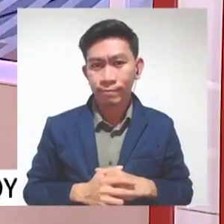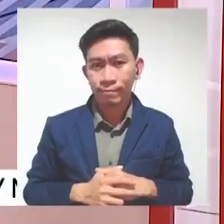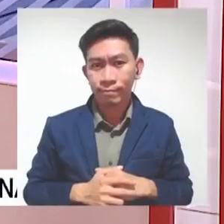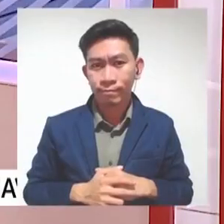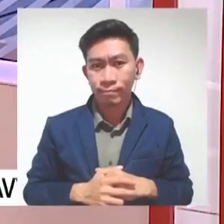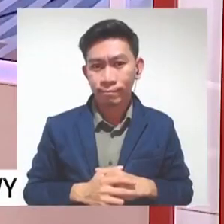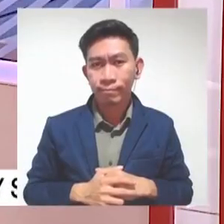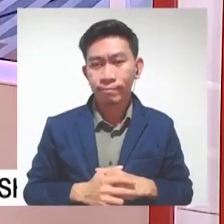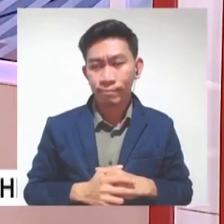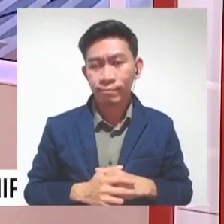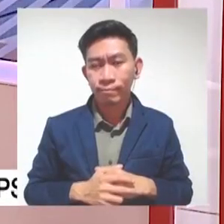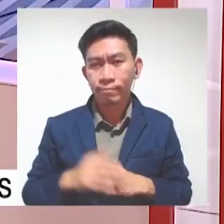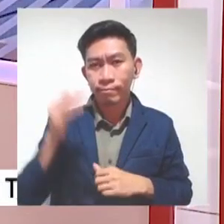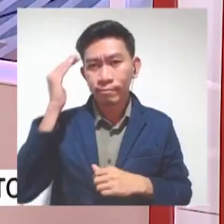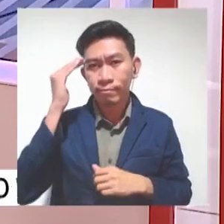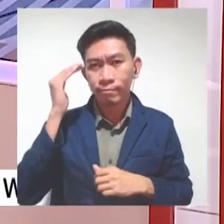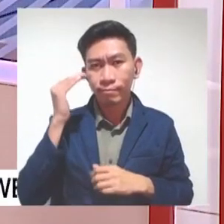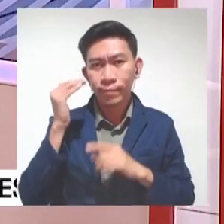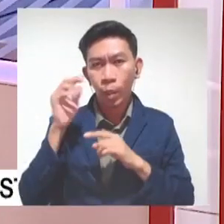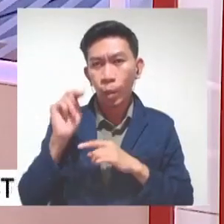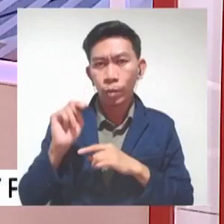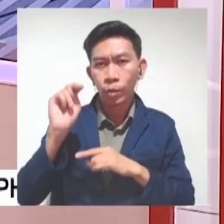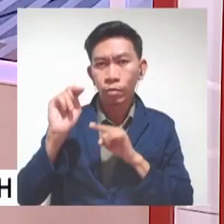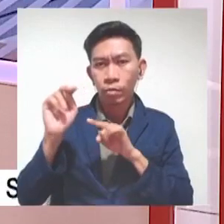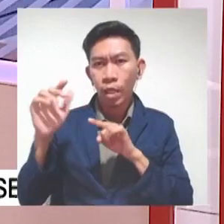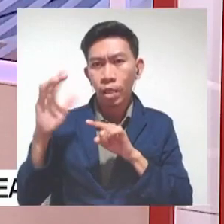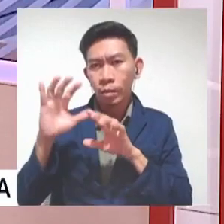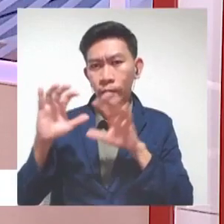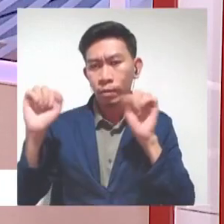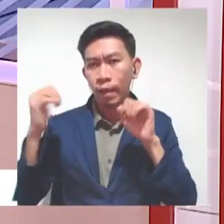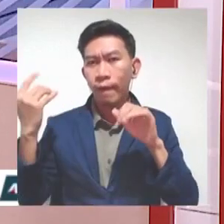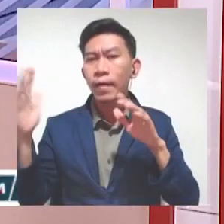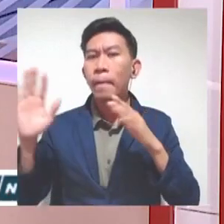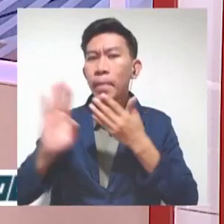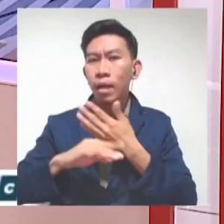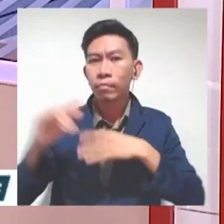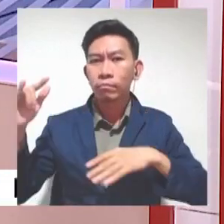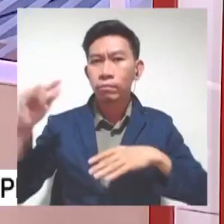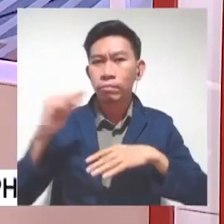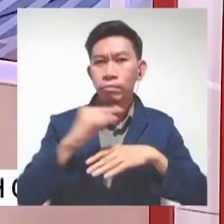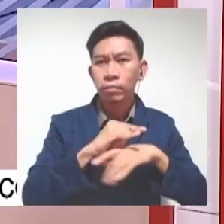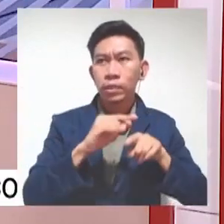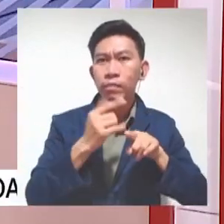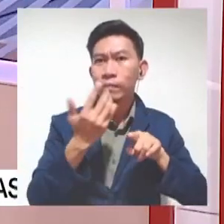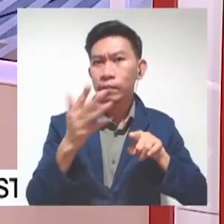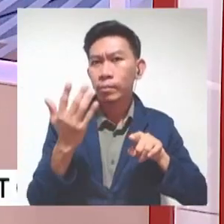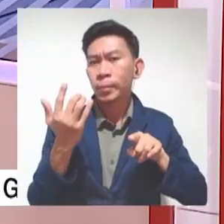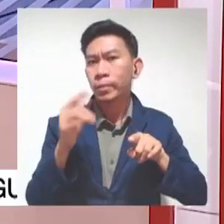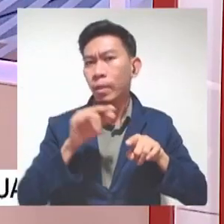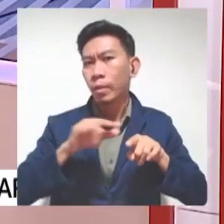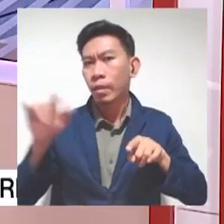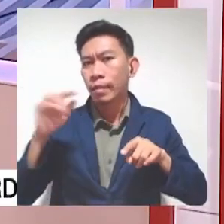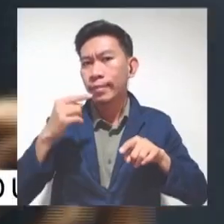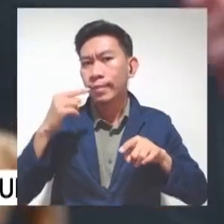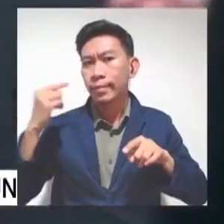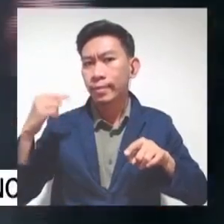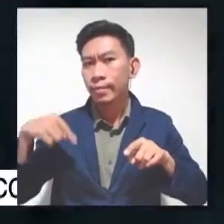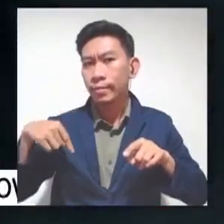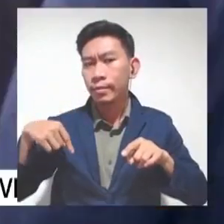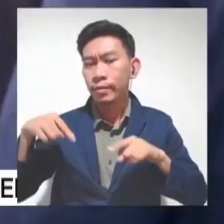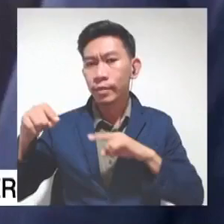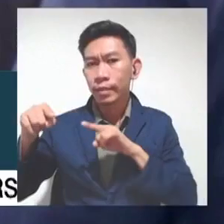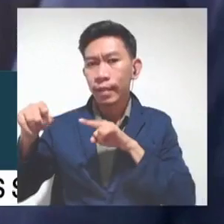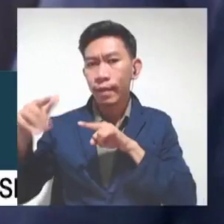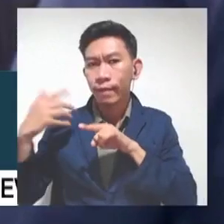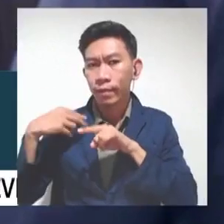North Korean leader Kim Jong-un is heading back home after a week-long visit in Russia. Kim boarded a train in Russia's far eastern city